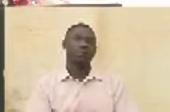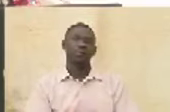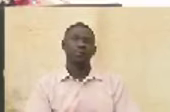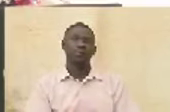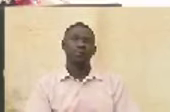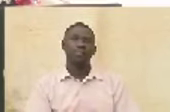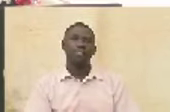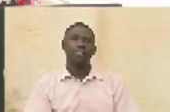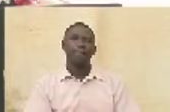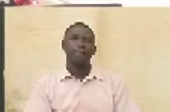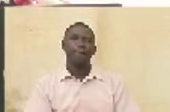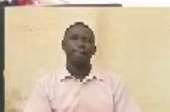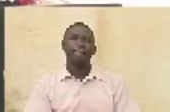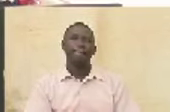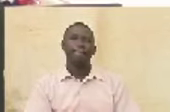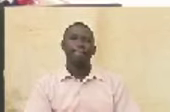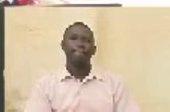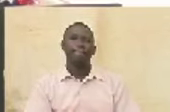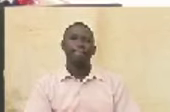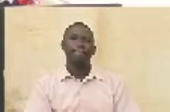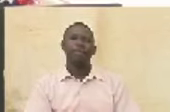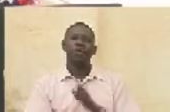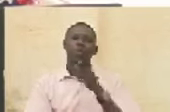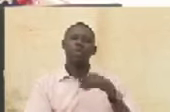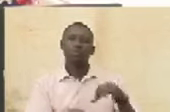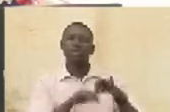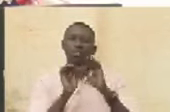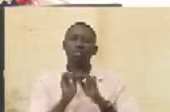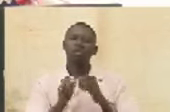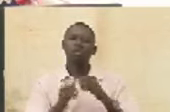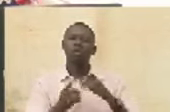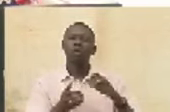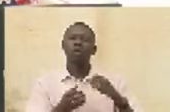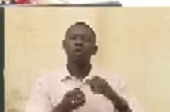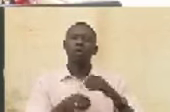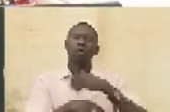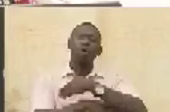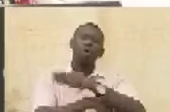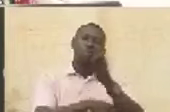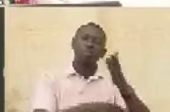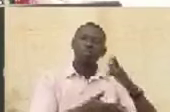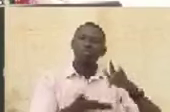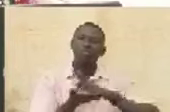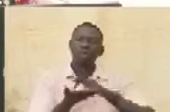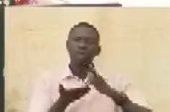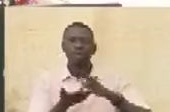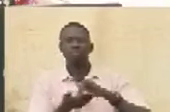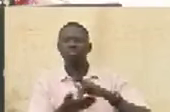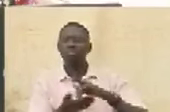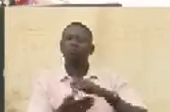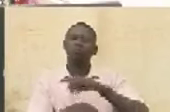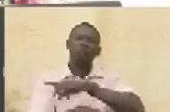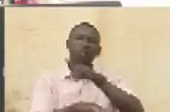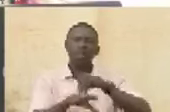Where were you? Were you taken to an open place or an enclosed place? For yali samba dame do kani laje for